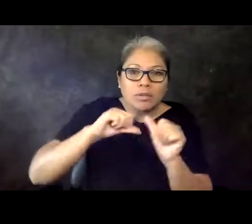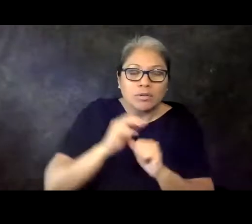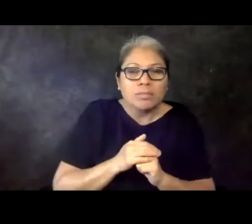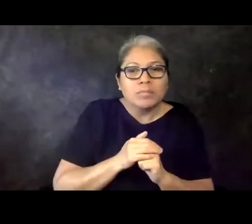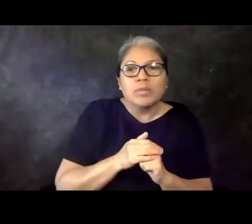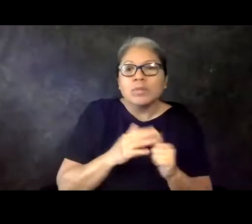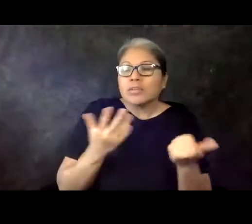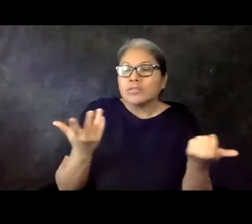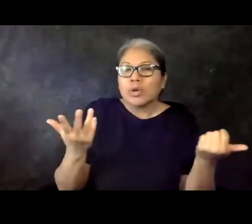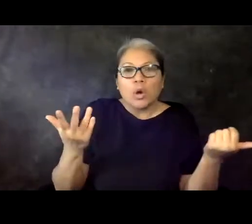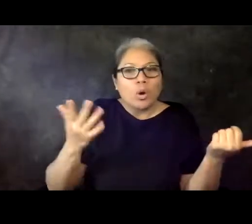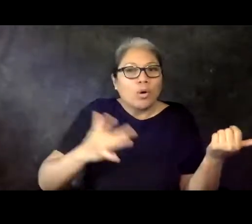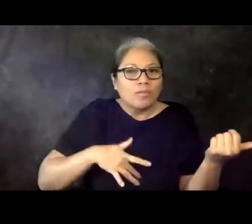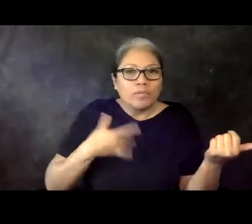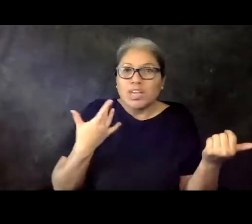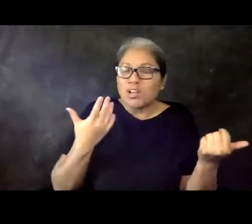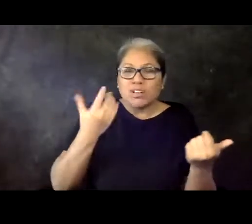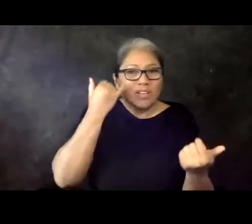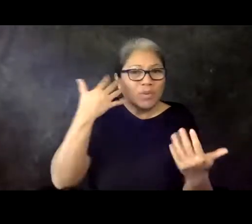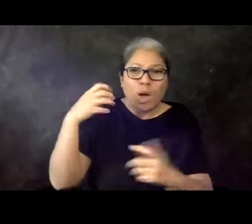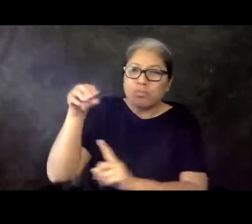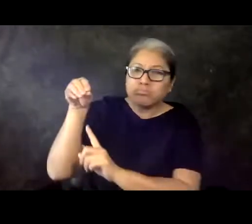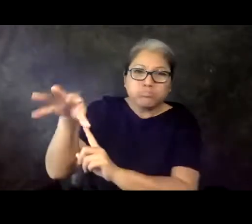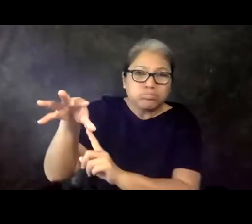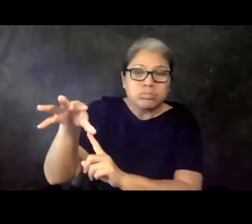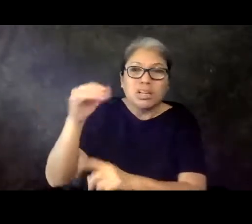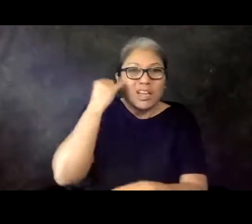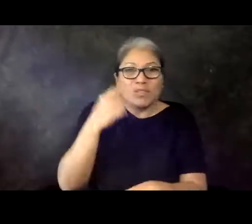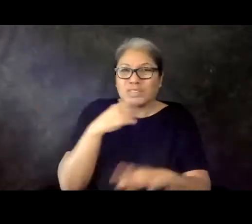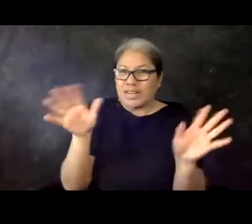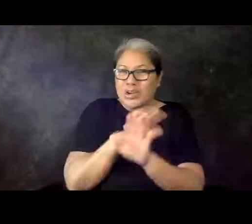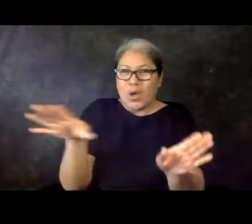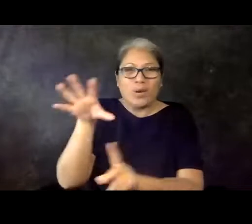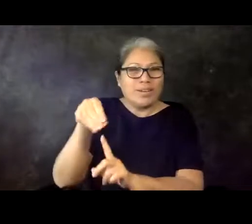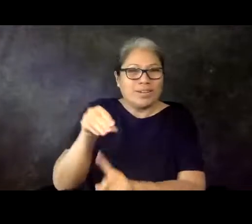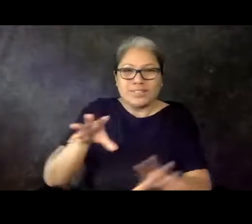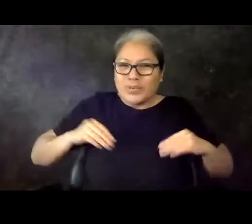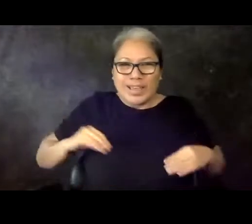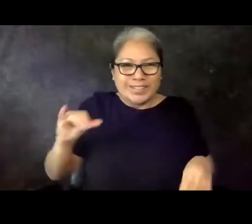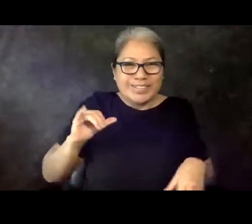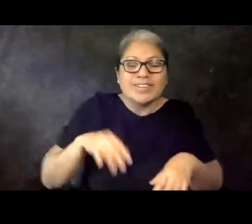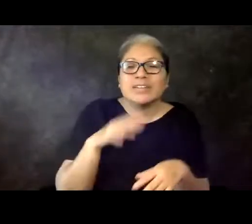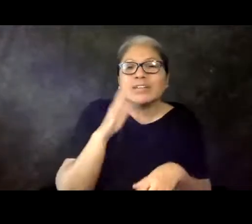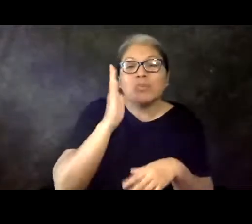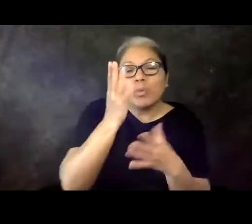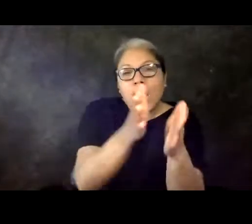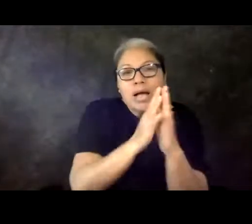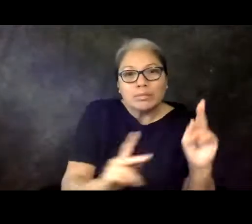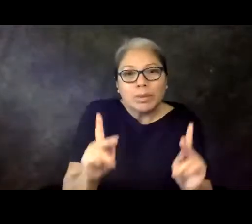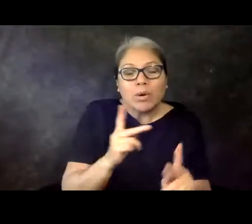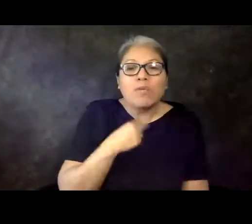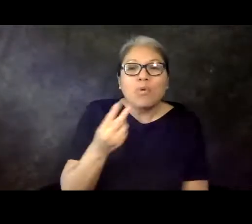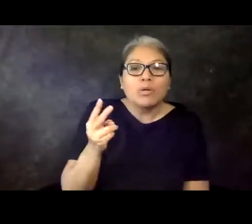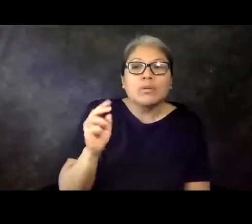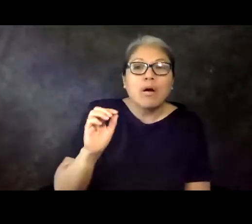with. Turn on your video if that works for you. If it doesn't, that's okay too. We will ask people to keep yourself muted if you